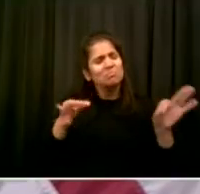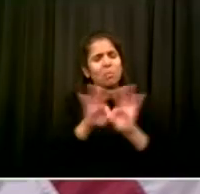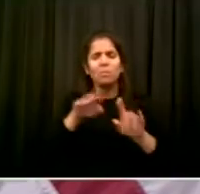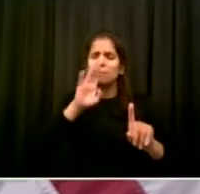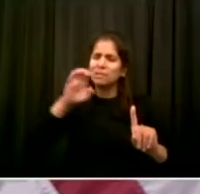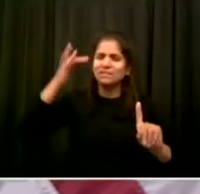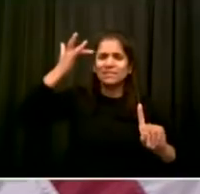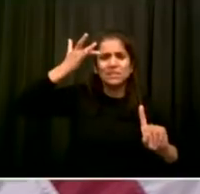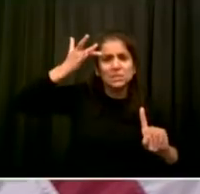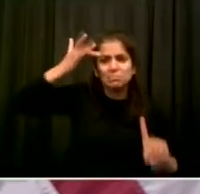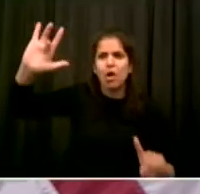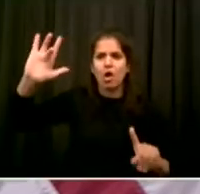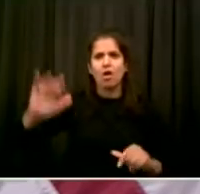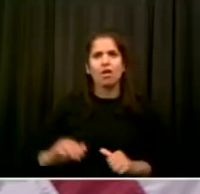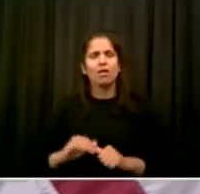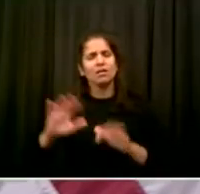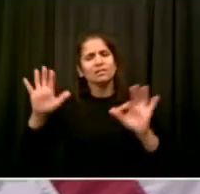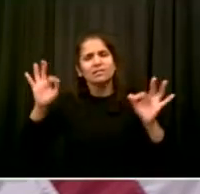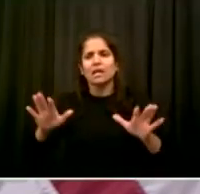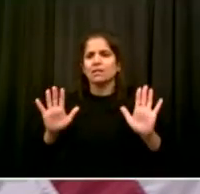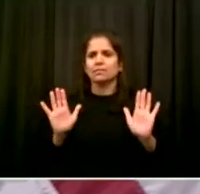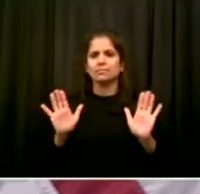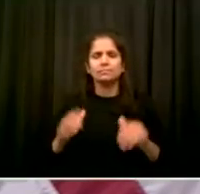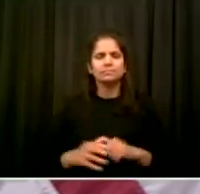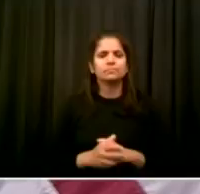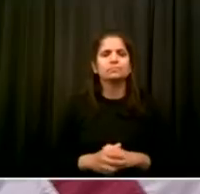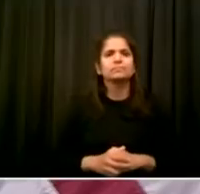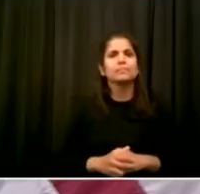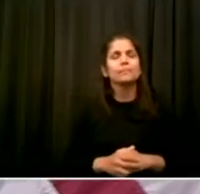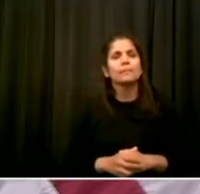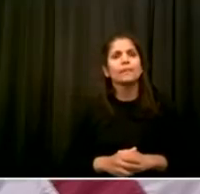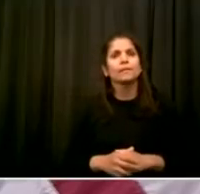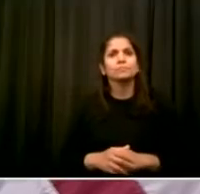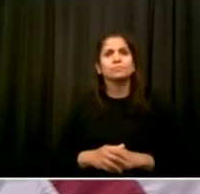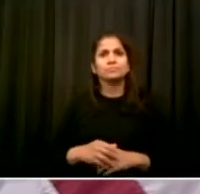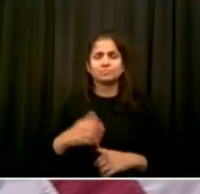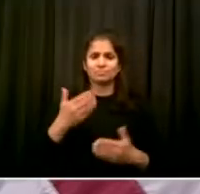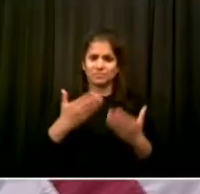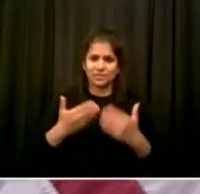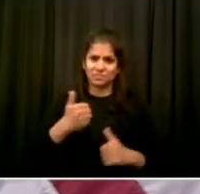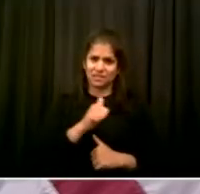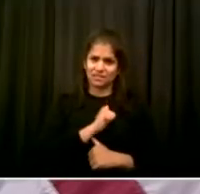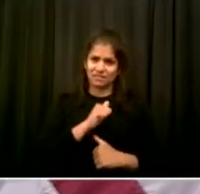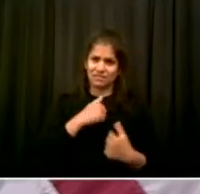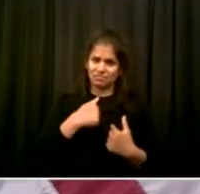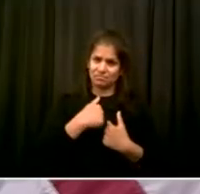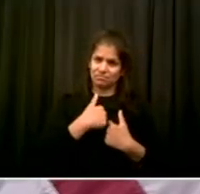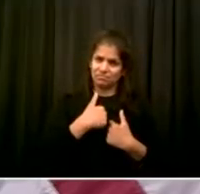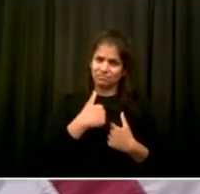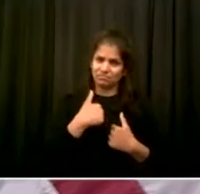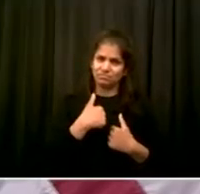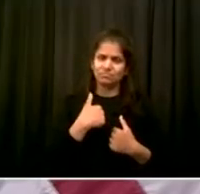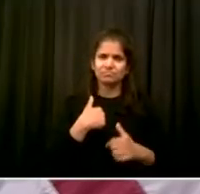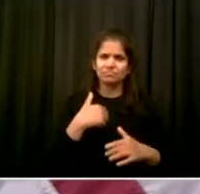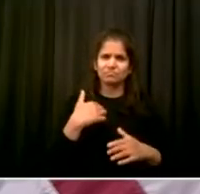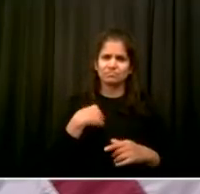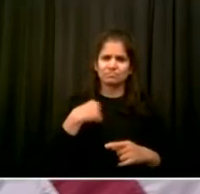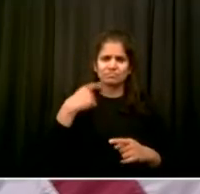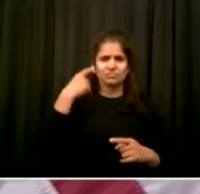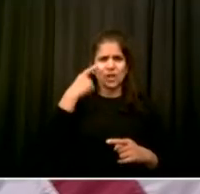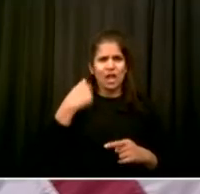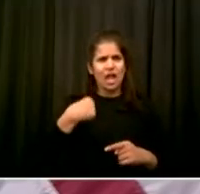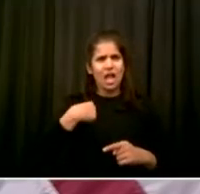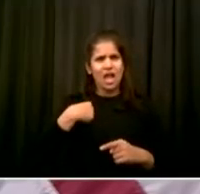I might have misheard the question because I thought it was also about false positives. Freddie Goldstein's handed me a note that she thinks it's also to refer,